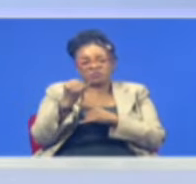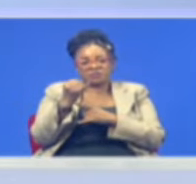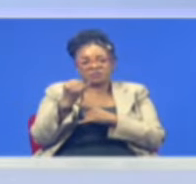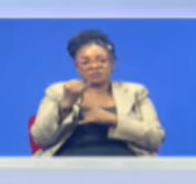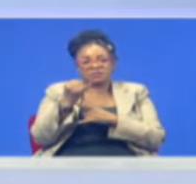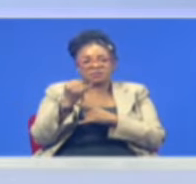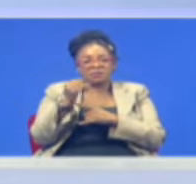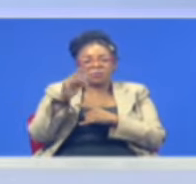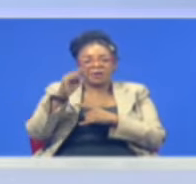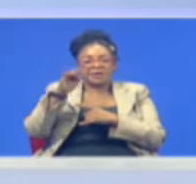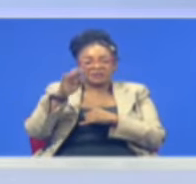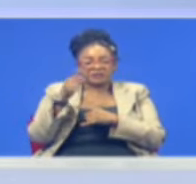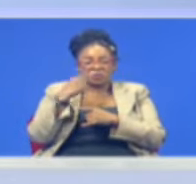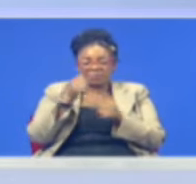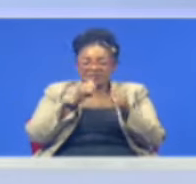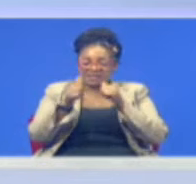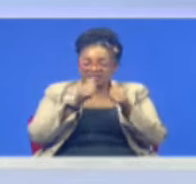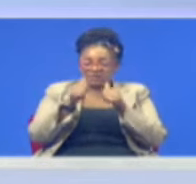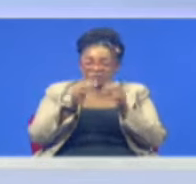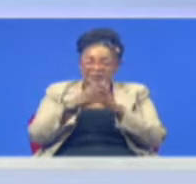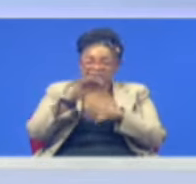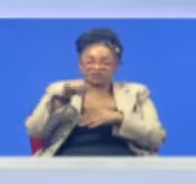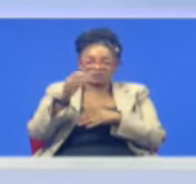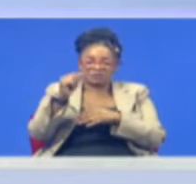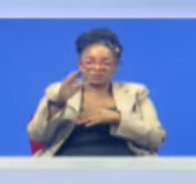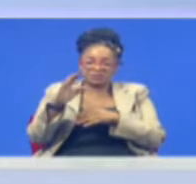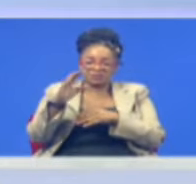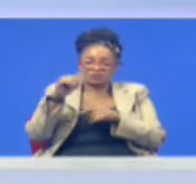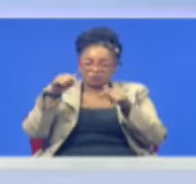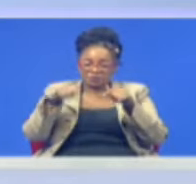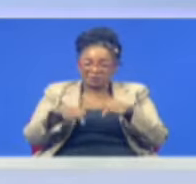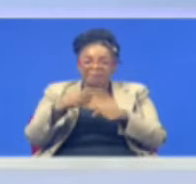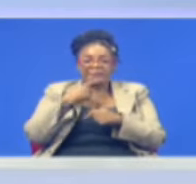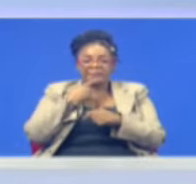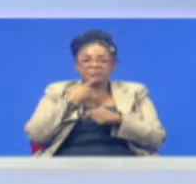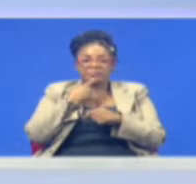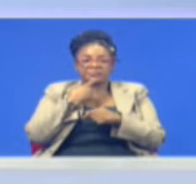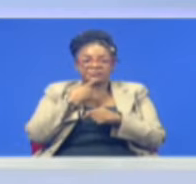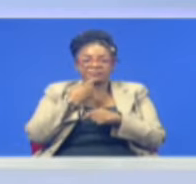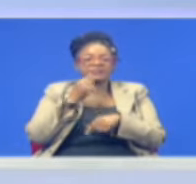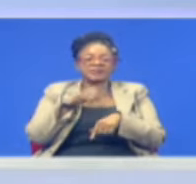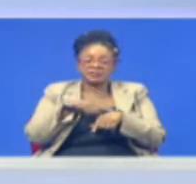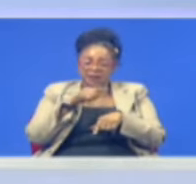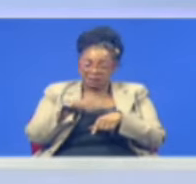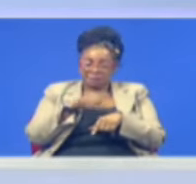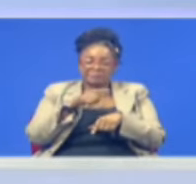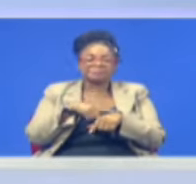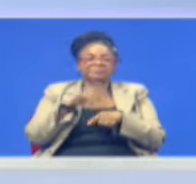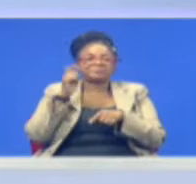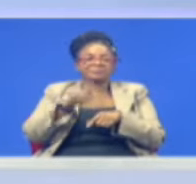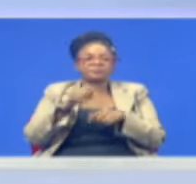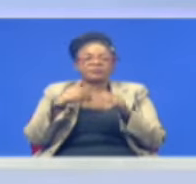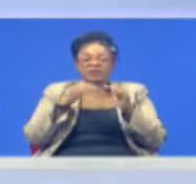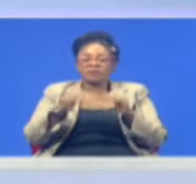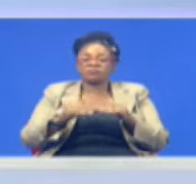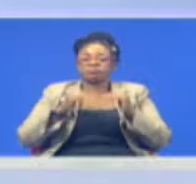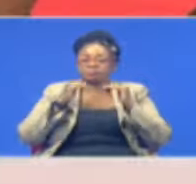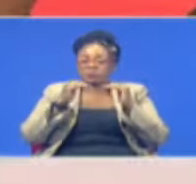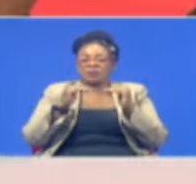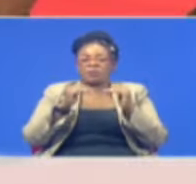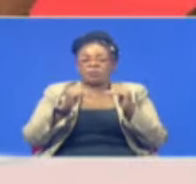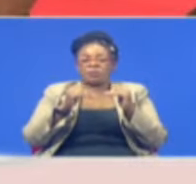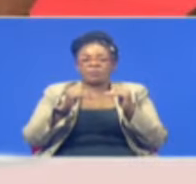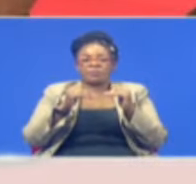who was being interviewed by the Judicial Service Commission today, says the time has come to take the judiciary to the people.